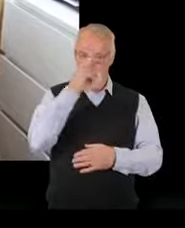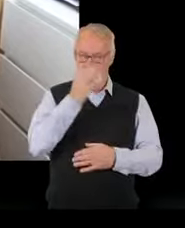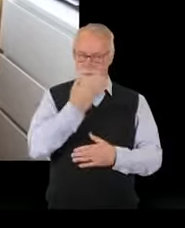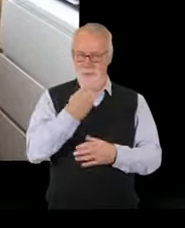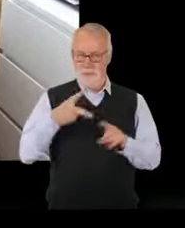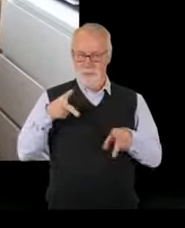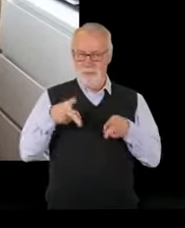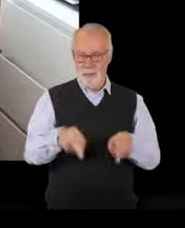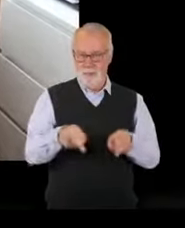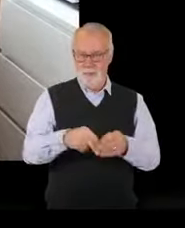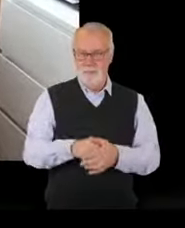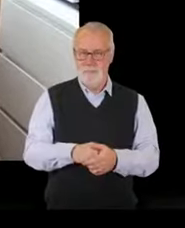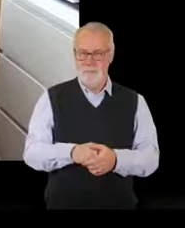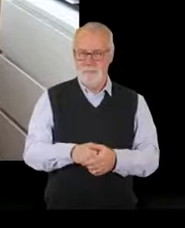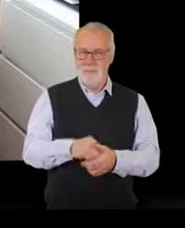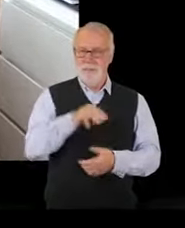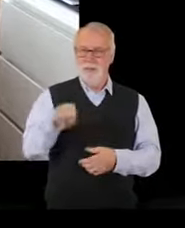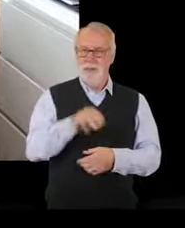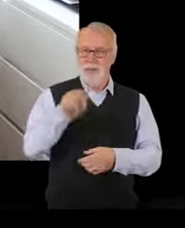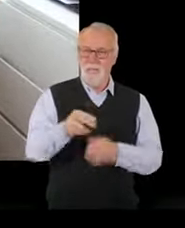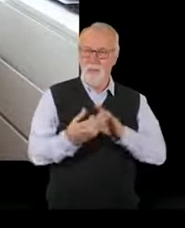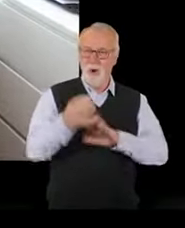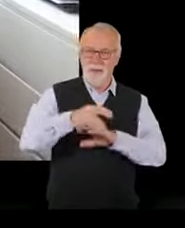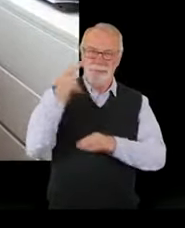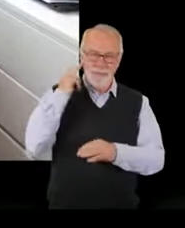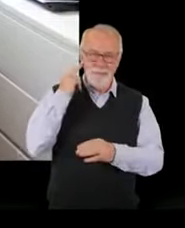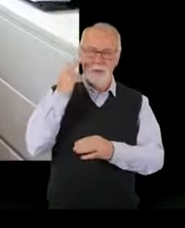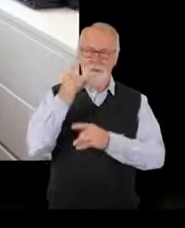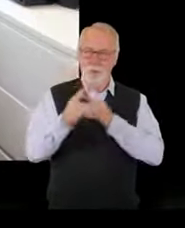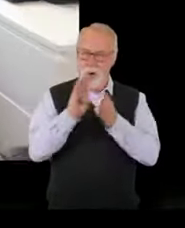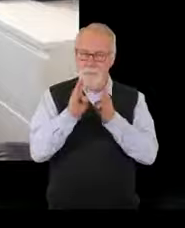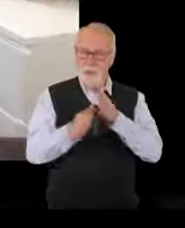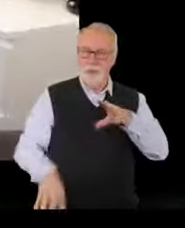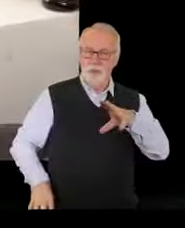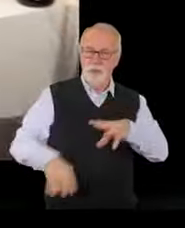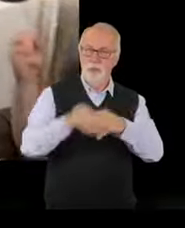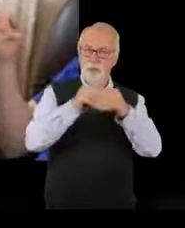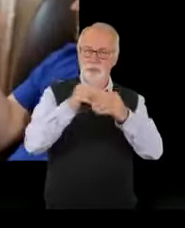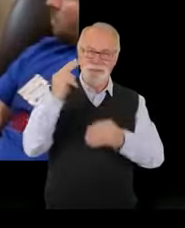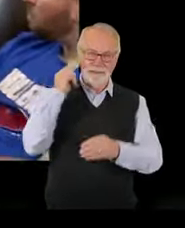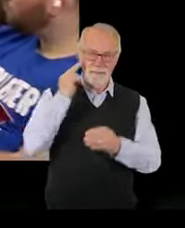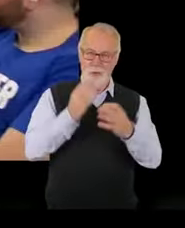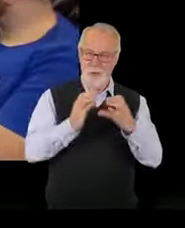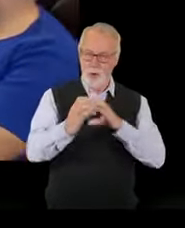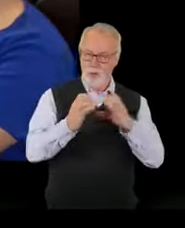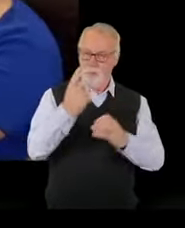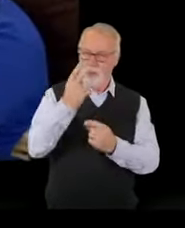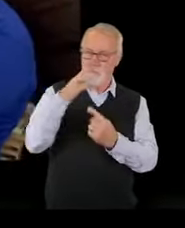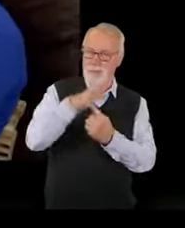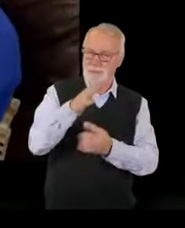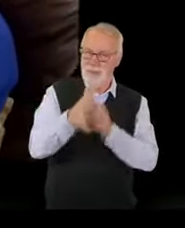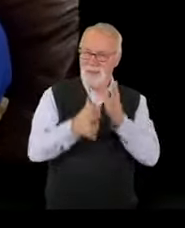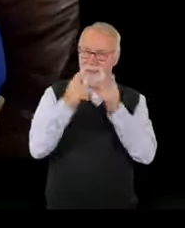sign language to communicate. The two main sign languages used in Northern Ireland are British Sign Language and Irish Sign Language.